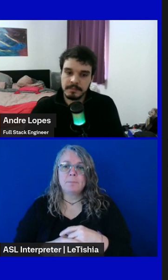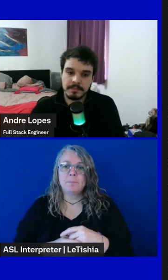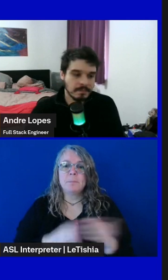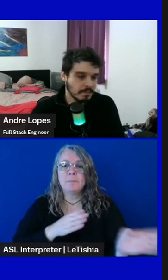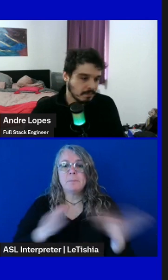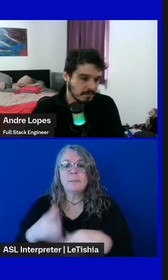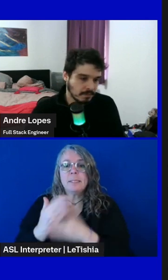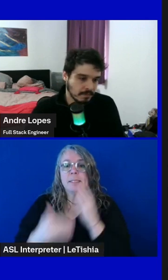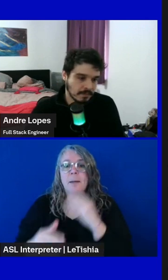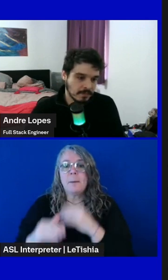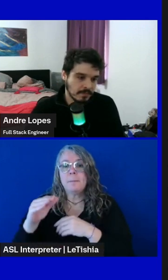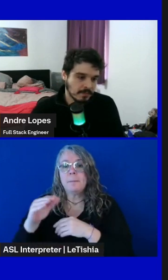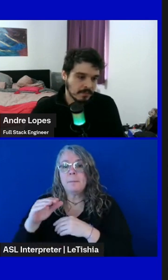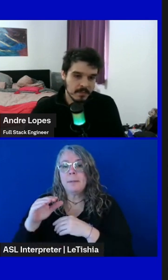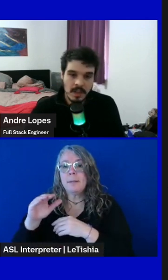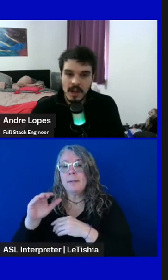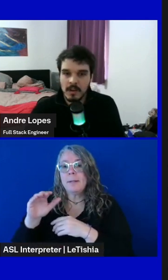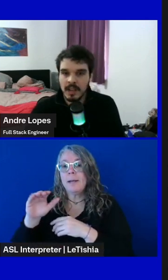data.